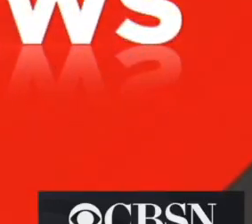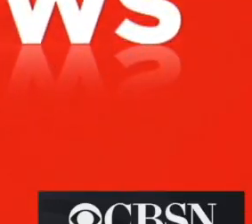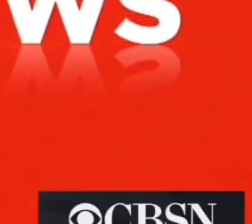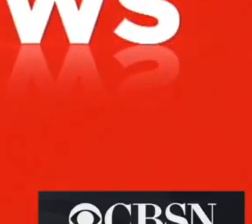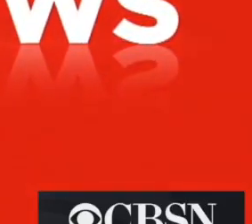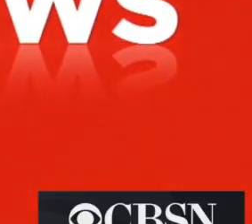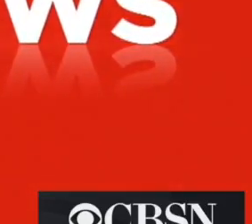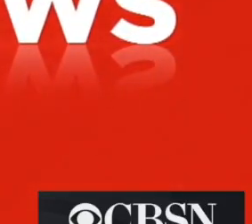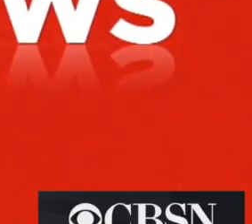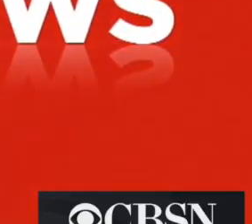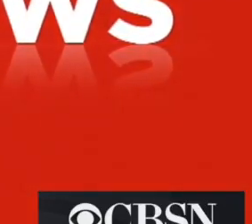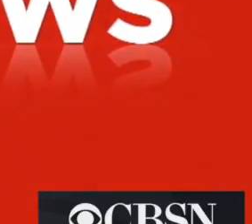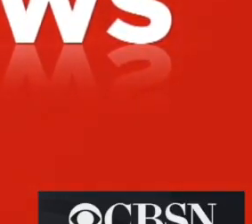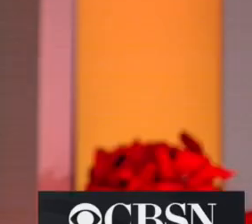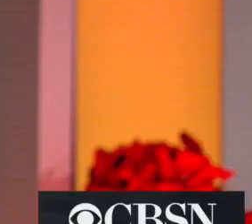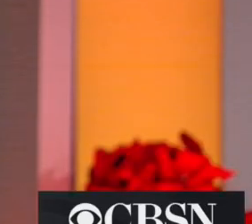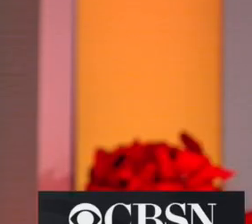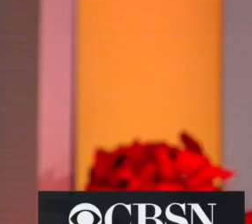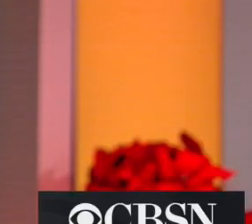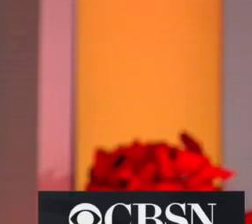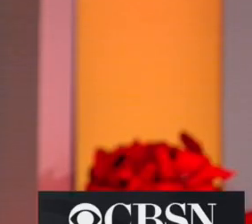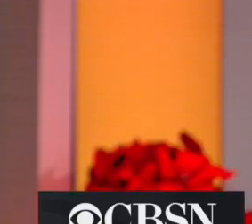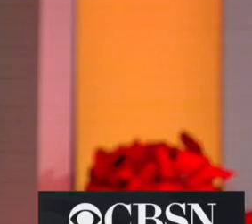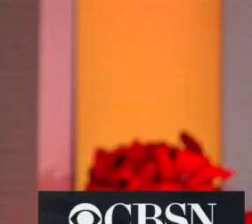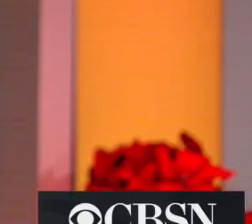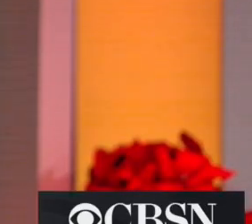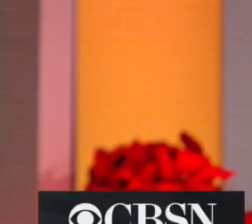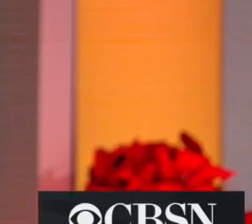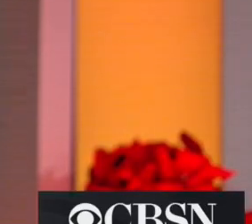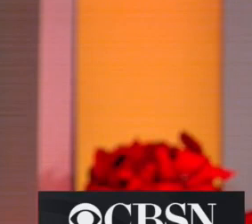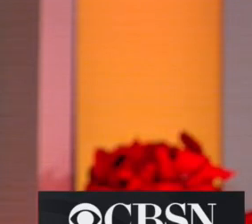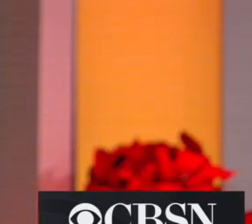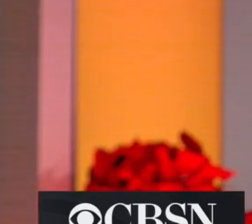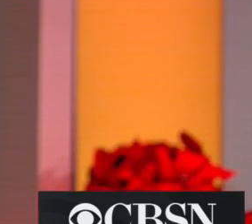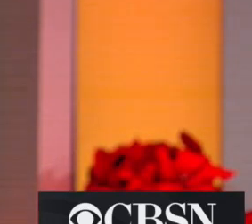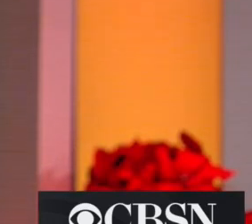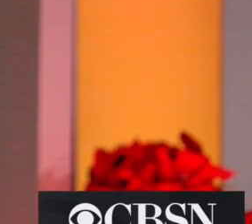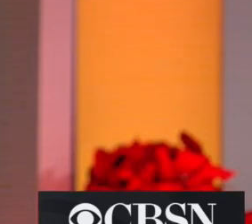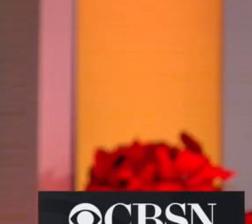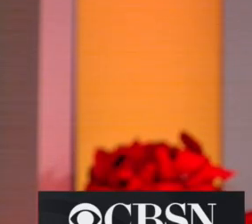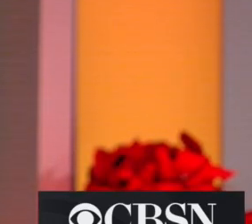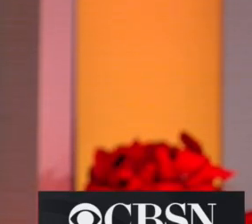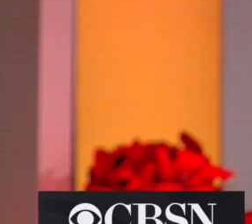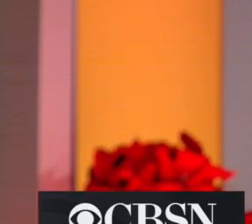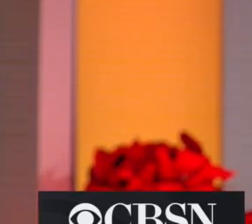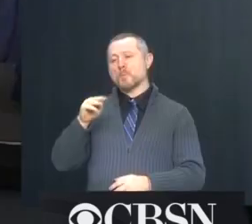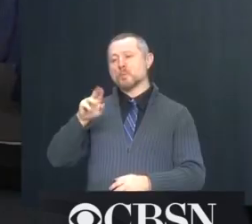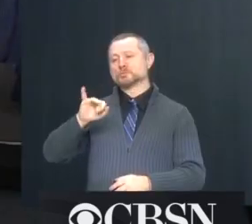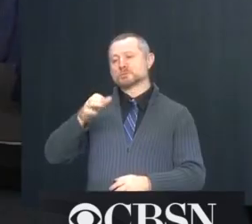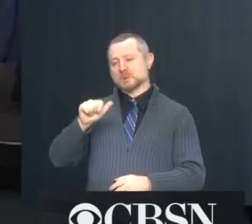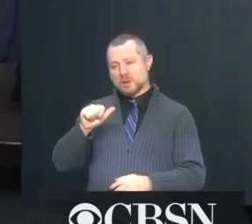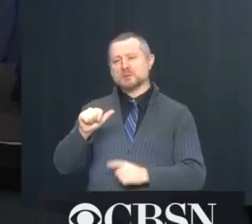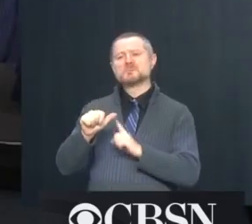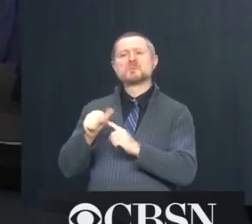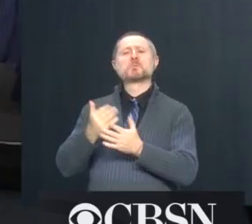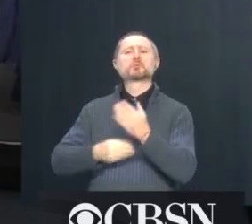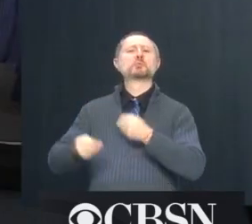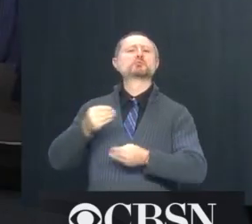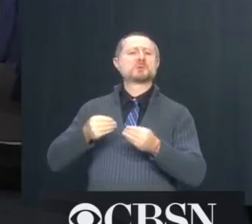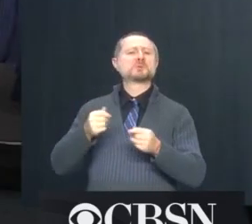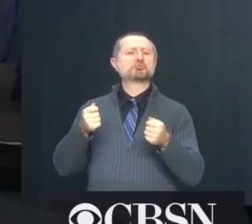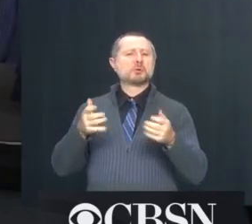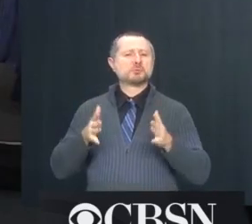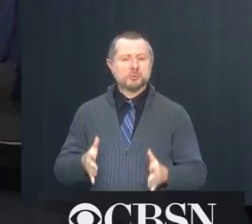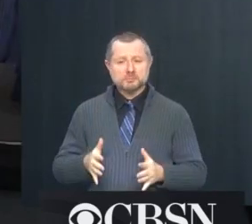This is breaking news. Governor Cuomo is giving an update on coronavirus in New York. Let's go to that now. Melissa